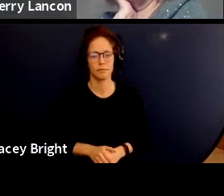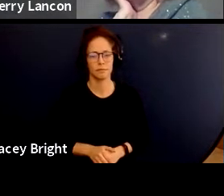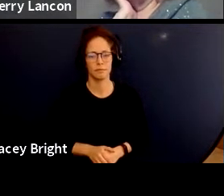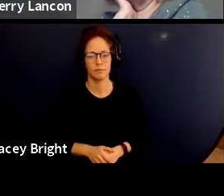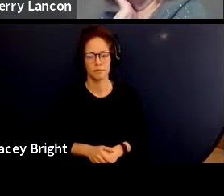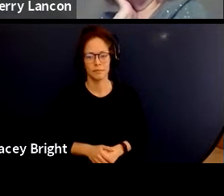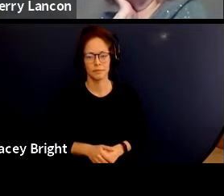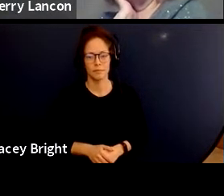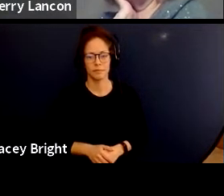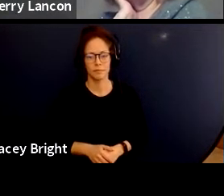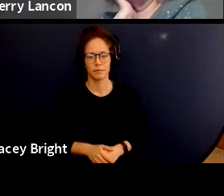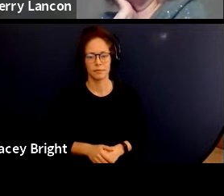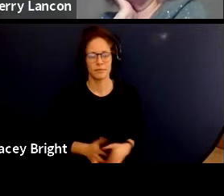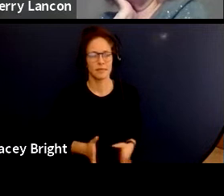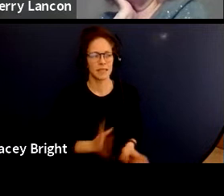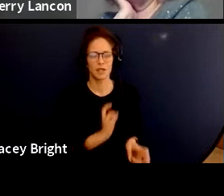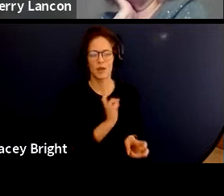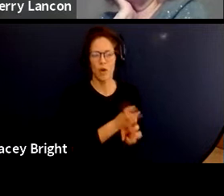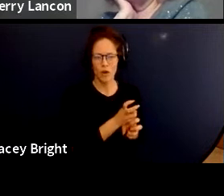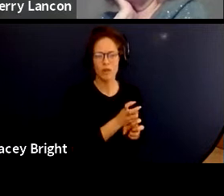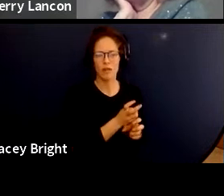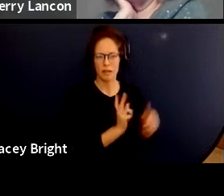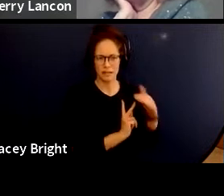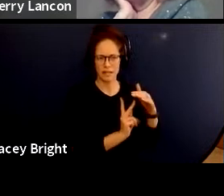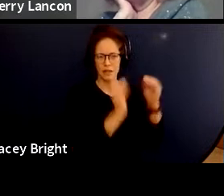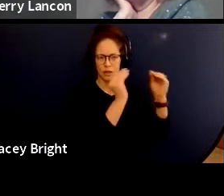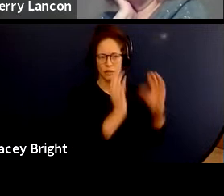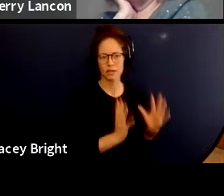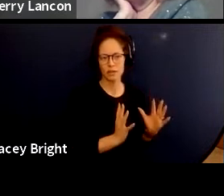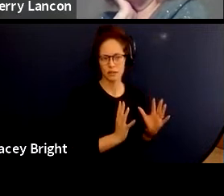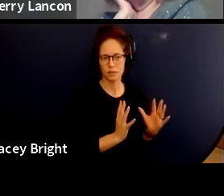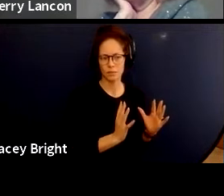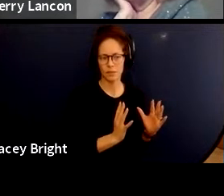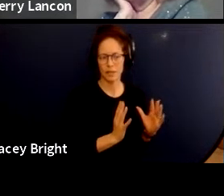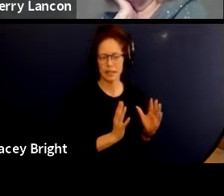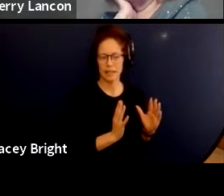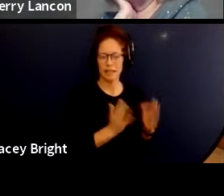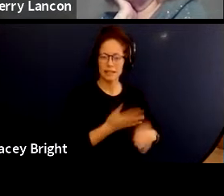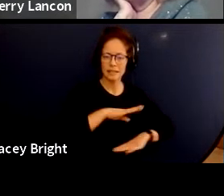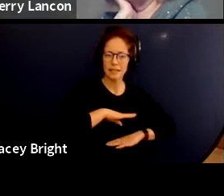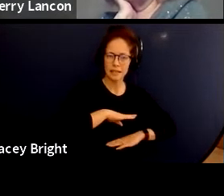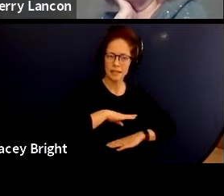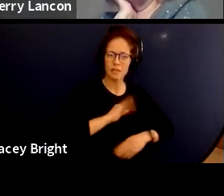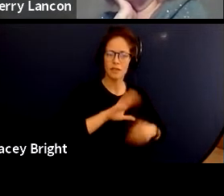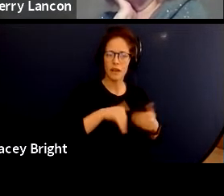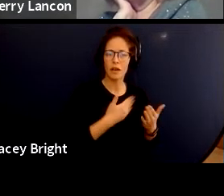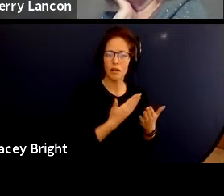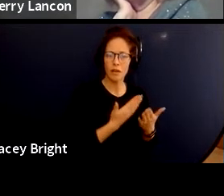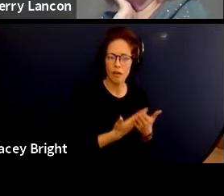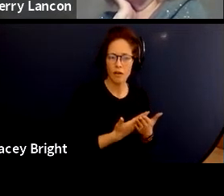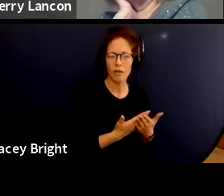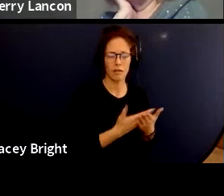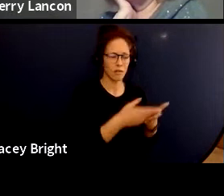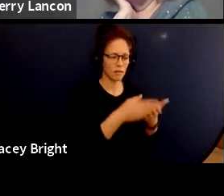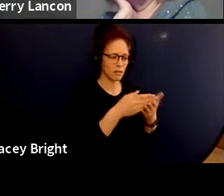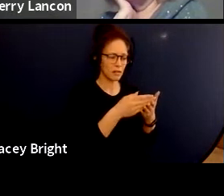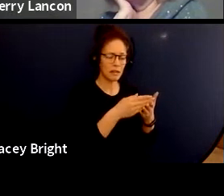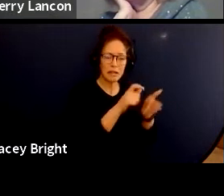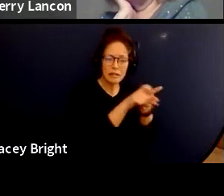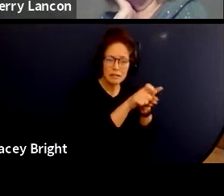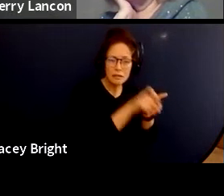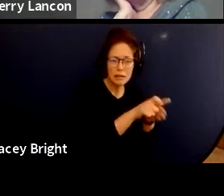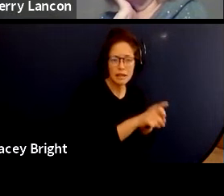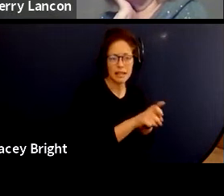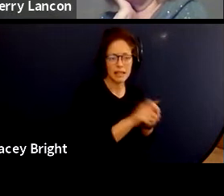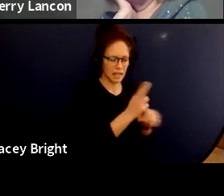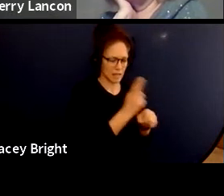It is hard, as a kinder teacher, it's hard to be able to meet the current guidelines of writing, of handwriting and